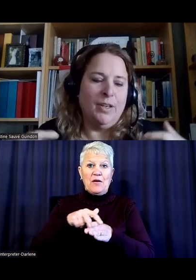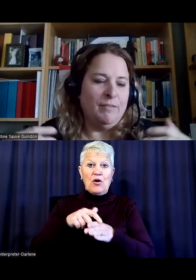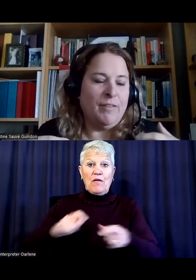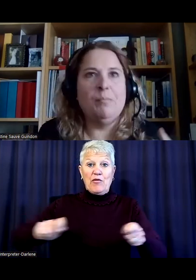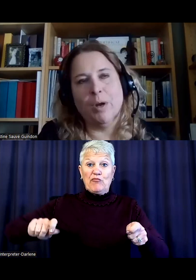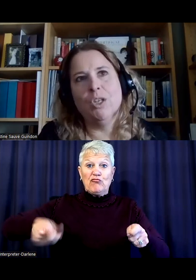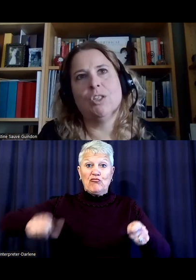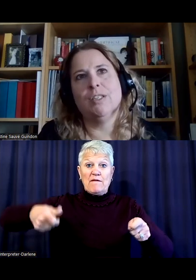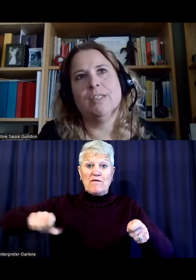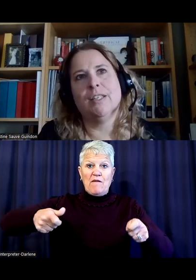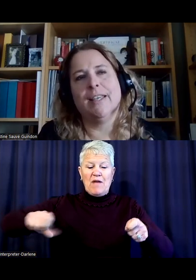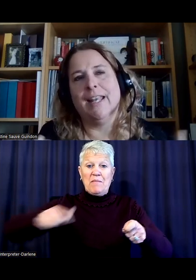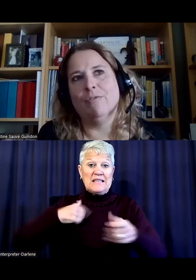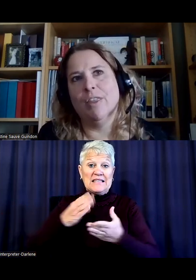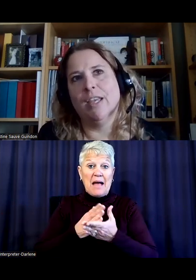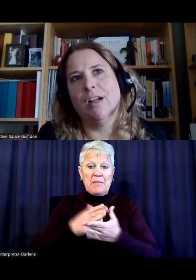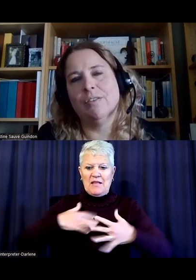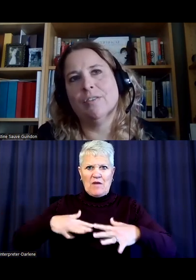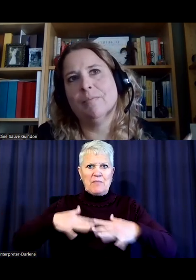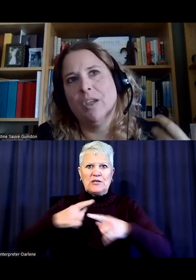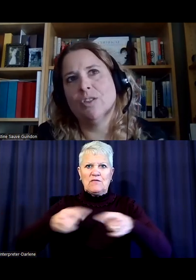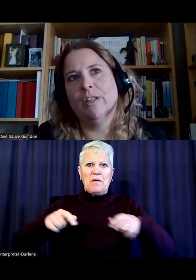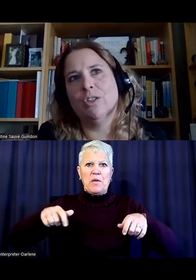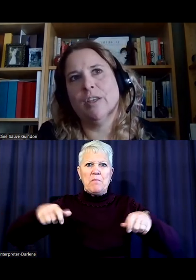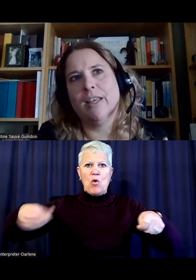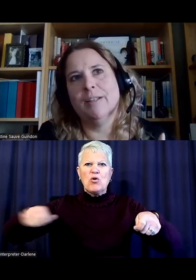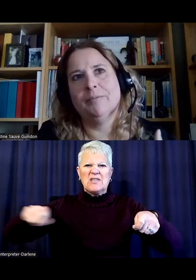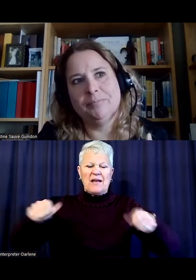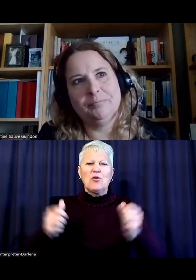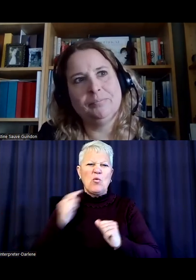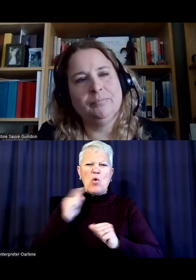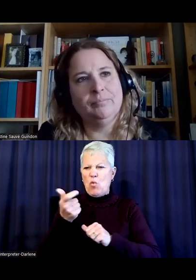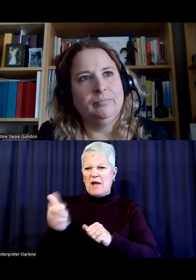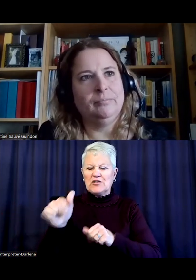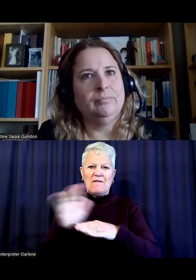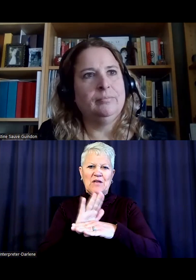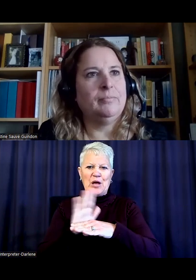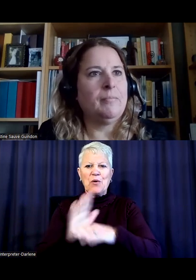the vibrations and everything else. So let's look at that.